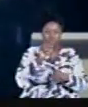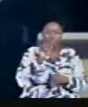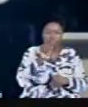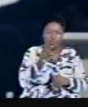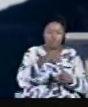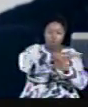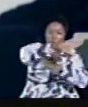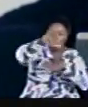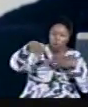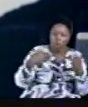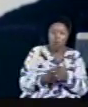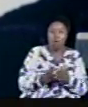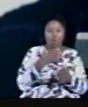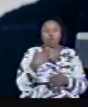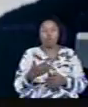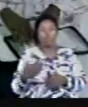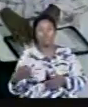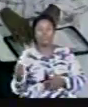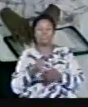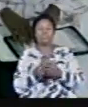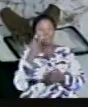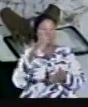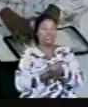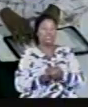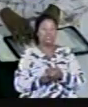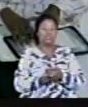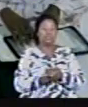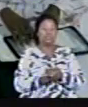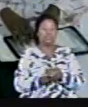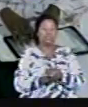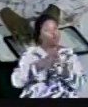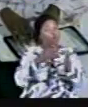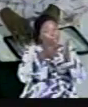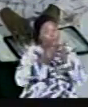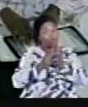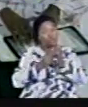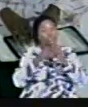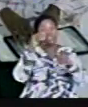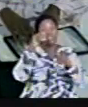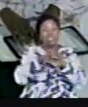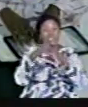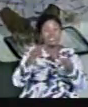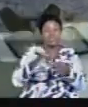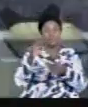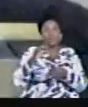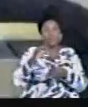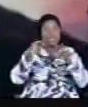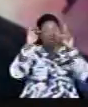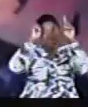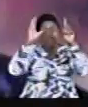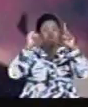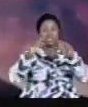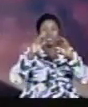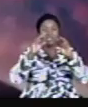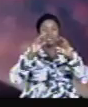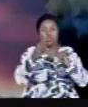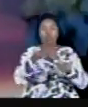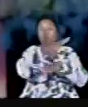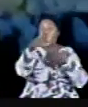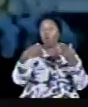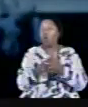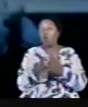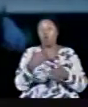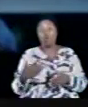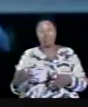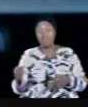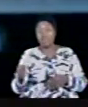things. Look at that. A portion in the Spirit. He shall teach you all things. You ask somebody,